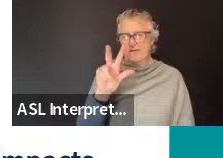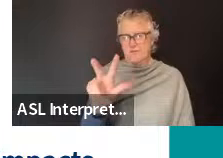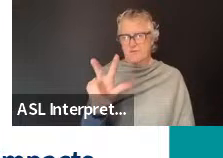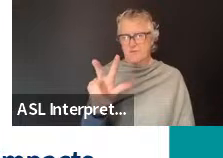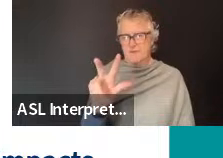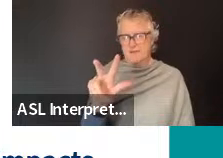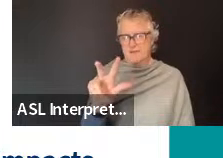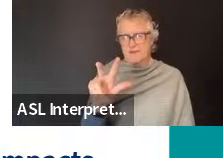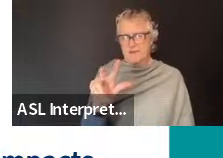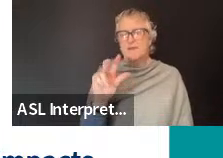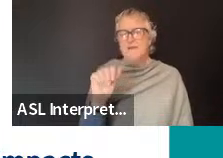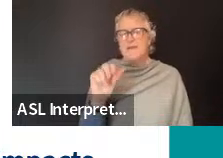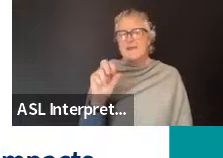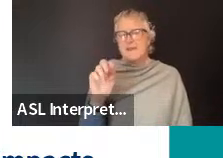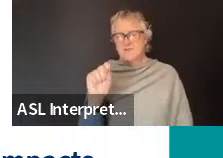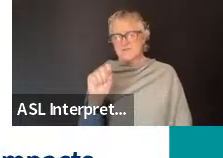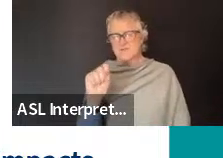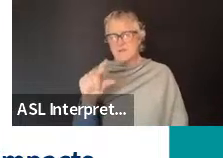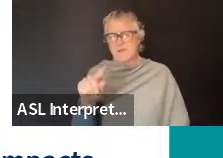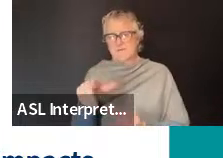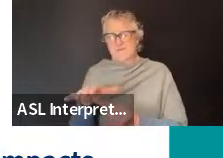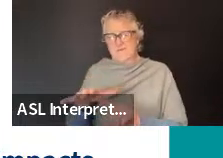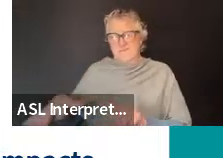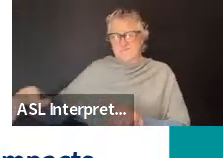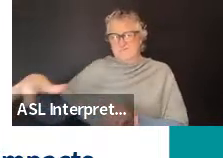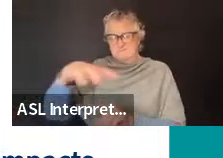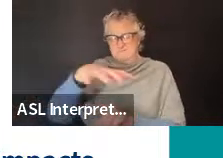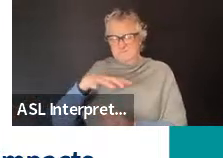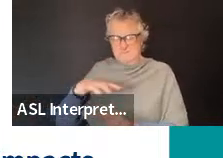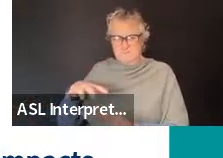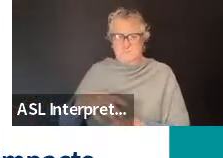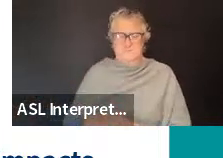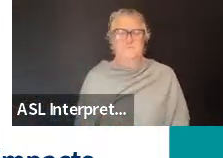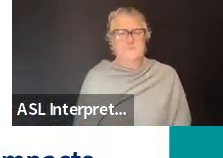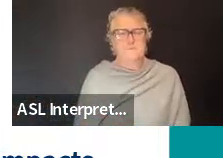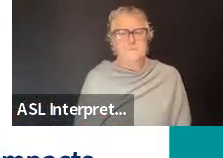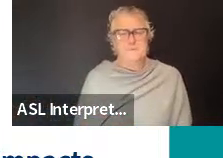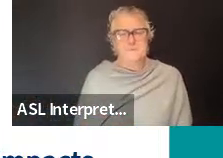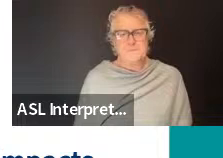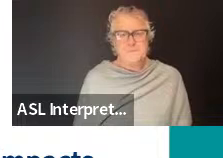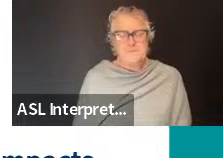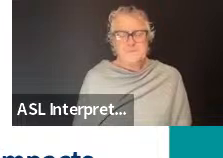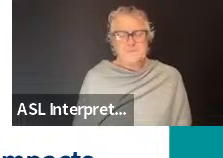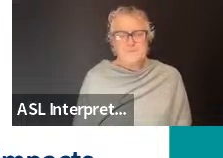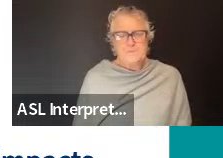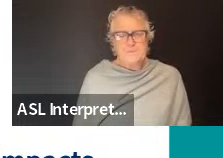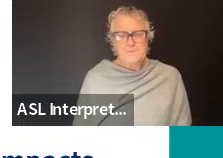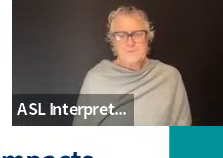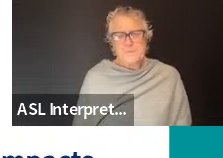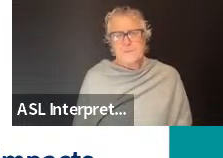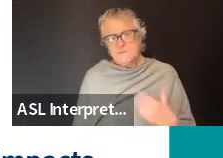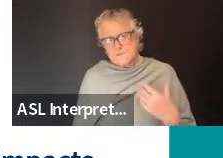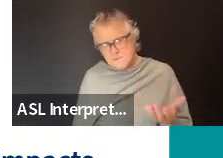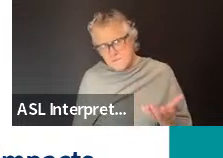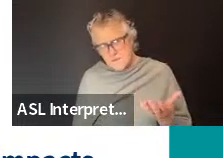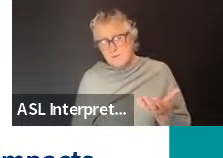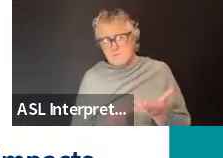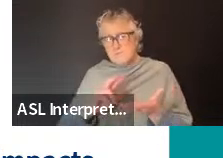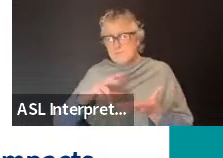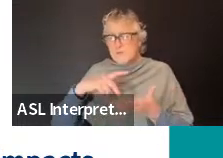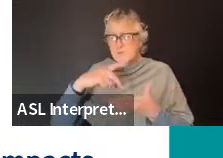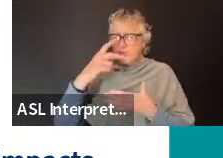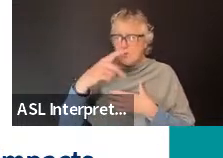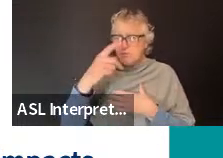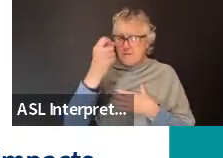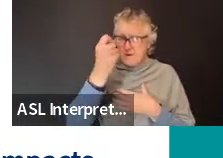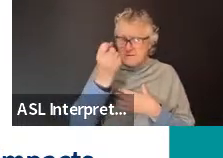So the program understands the